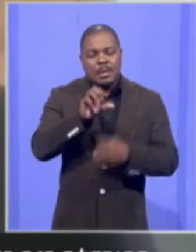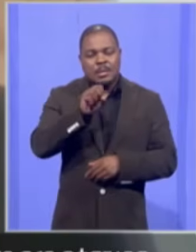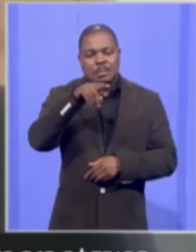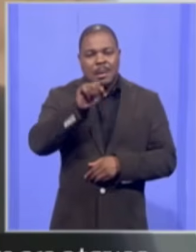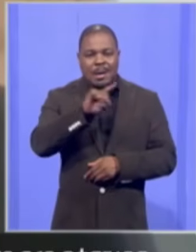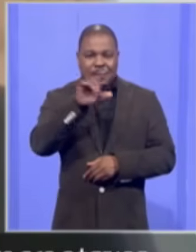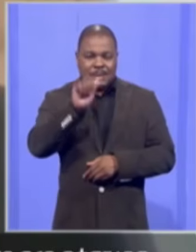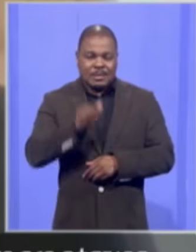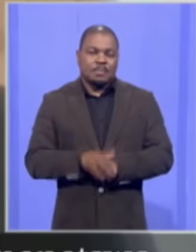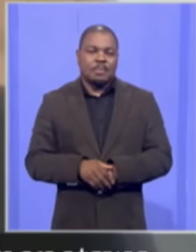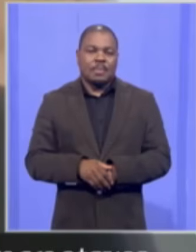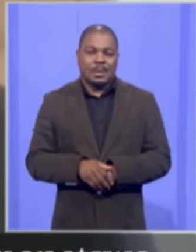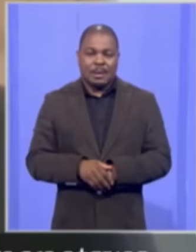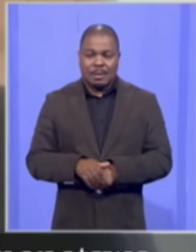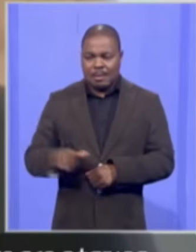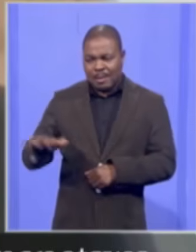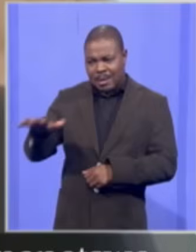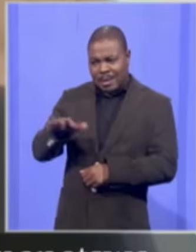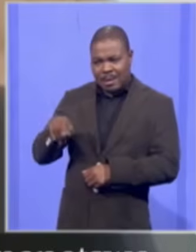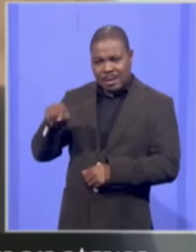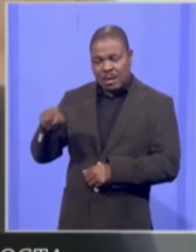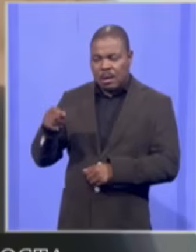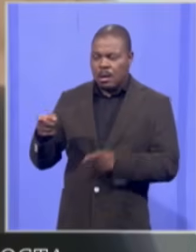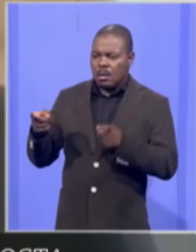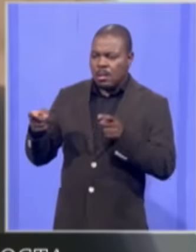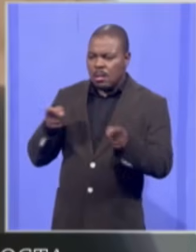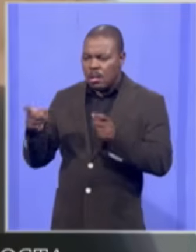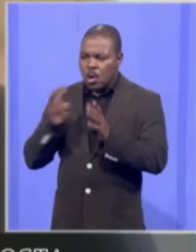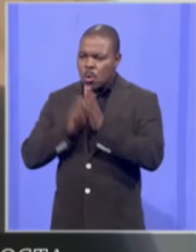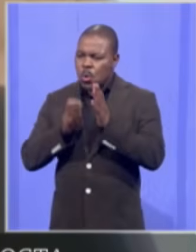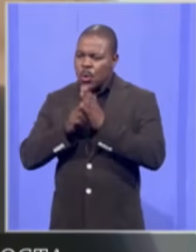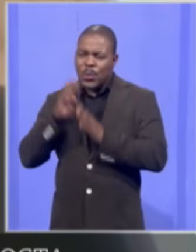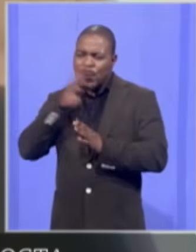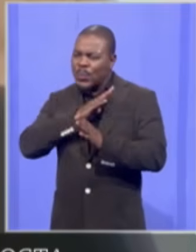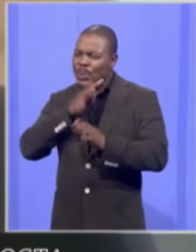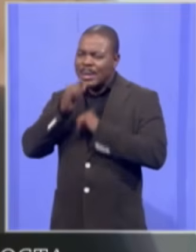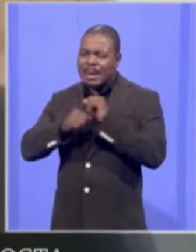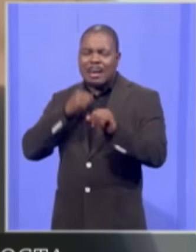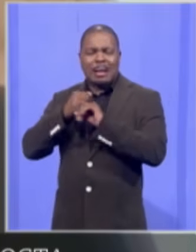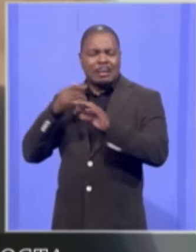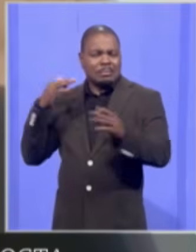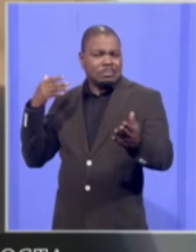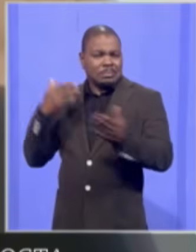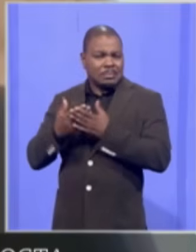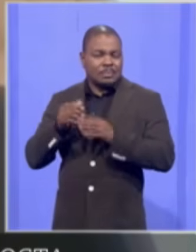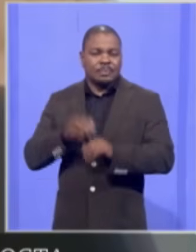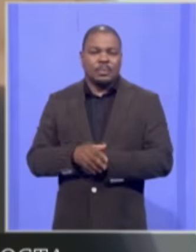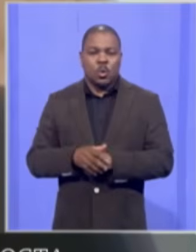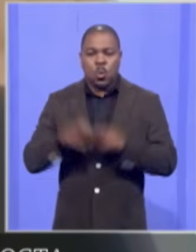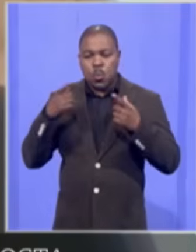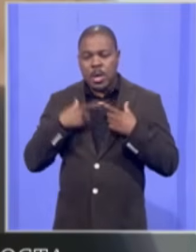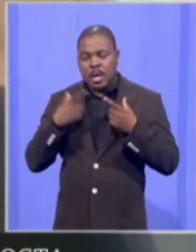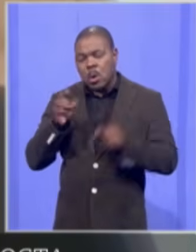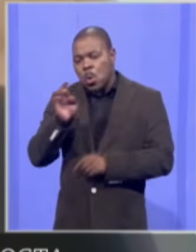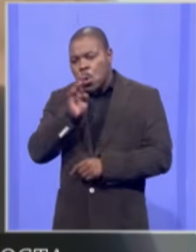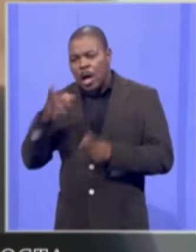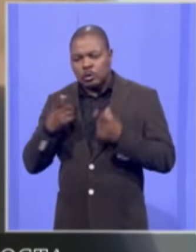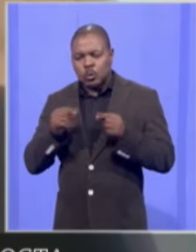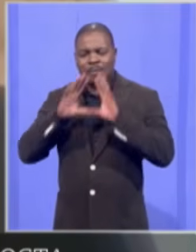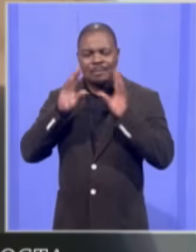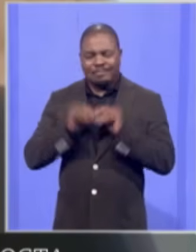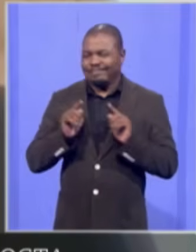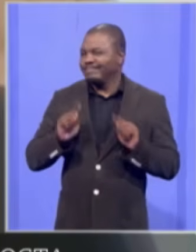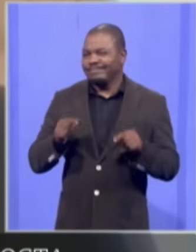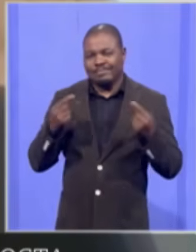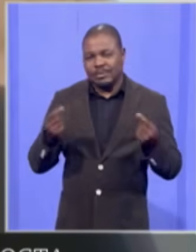This sector has not been regulated for over many years. It cannot be done overnight, but